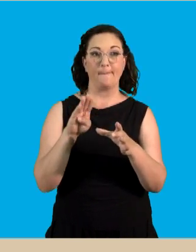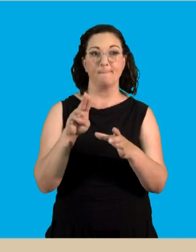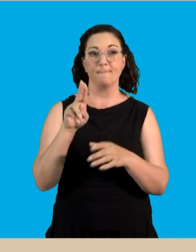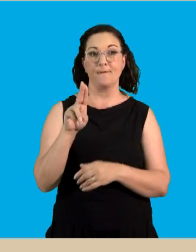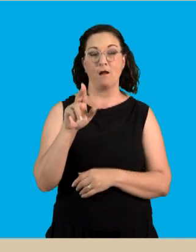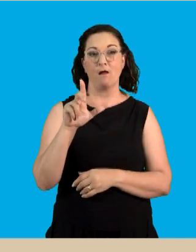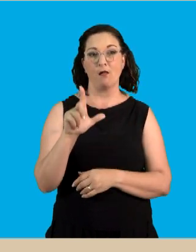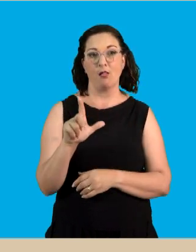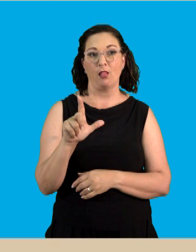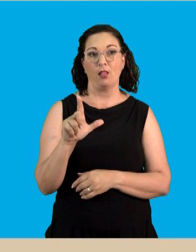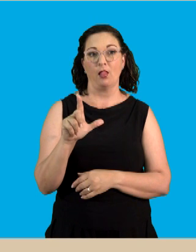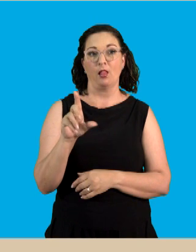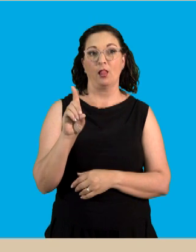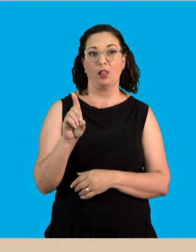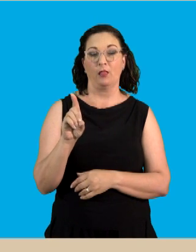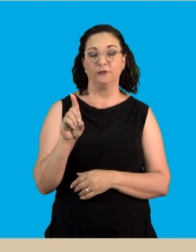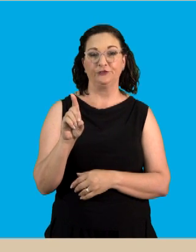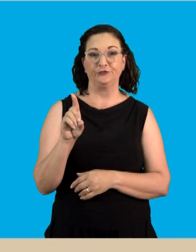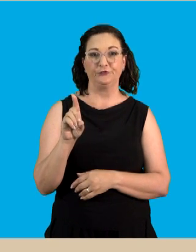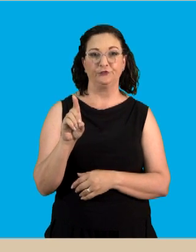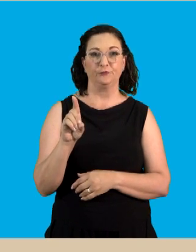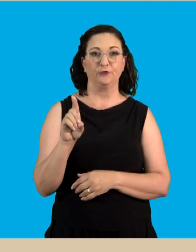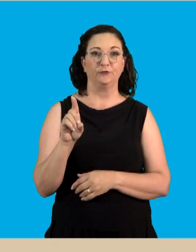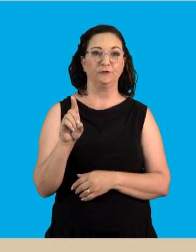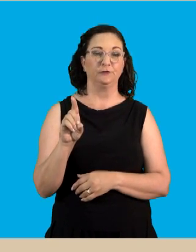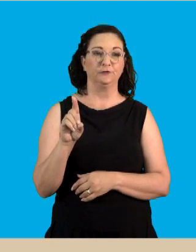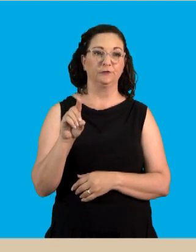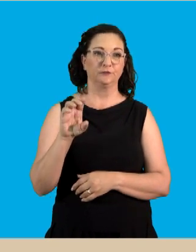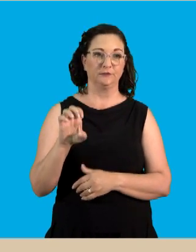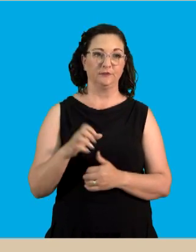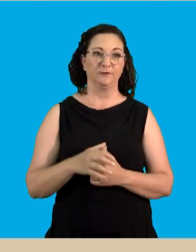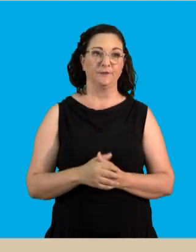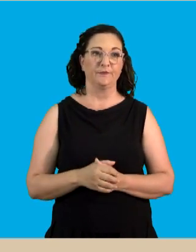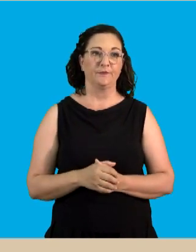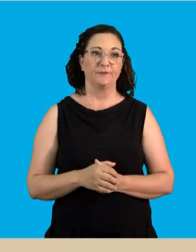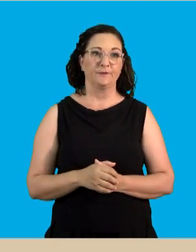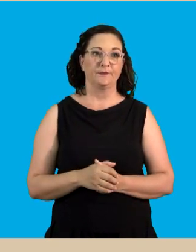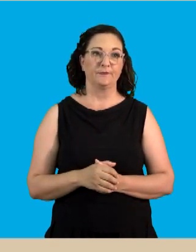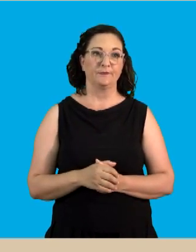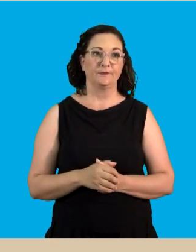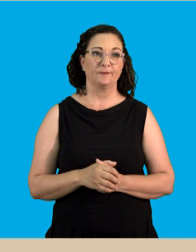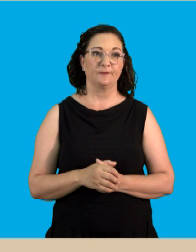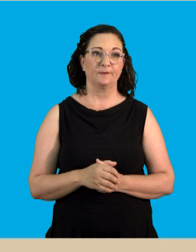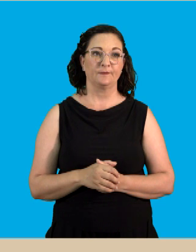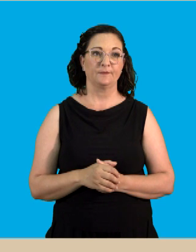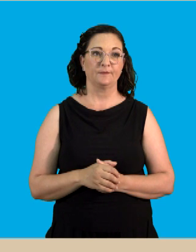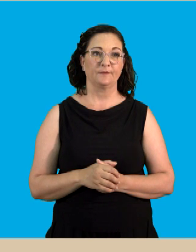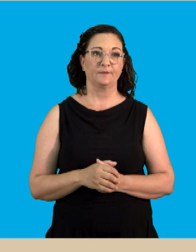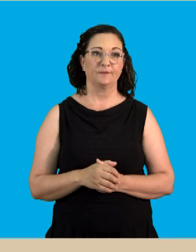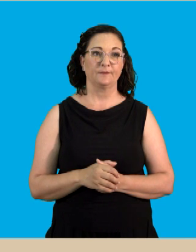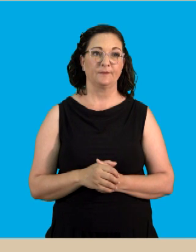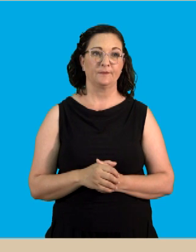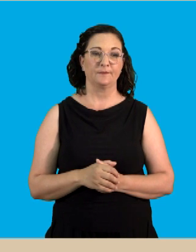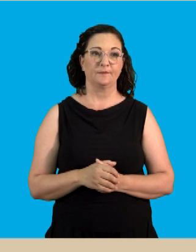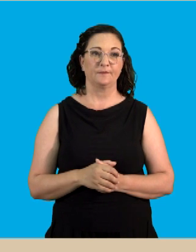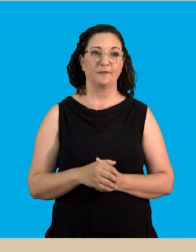galaxy is our bulge. Okay, so a bulge is one of the main important parts. Oh, sorry about the